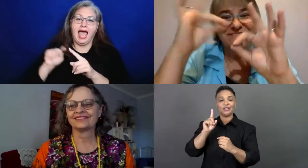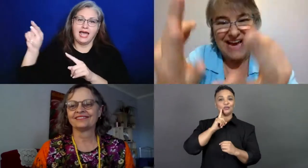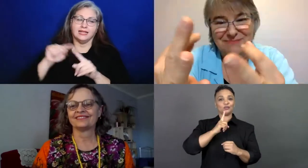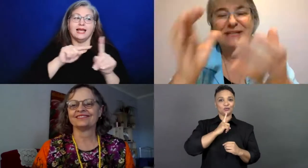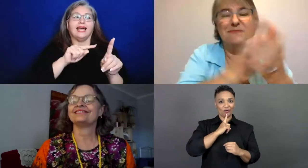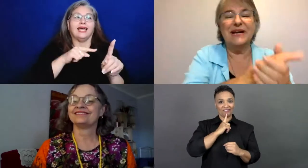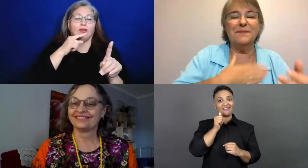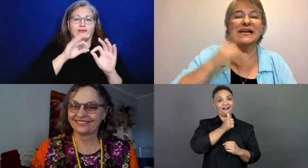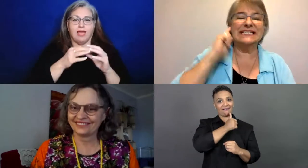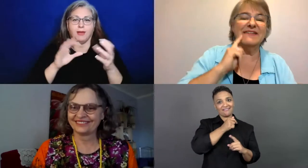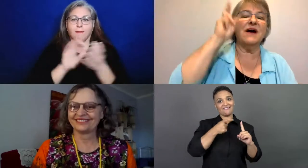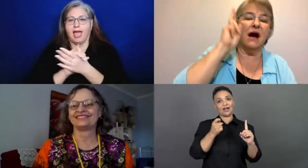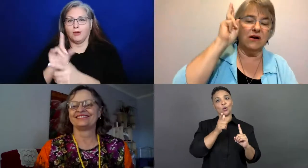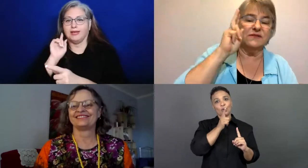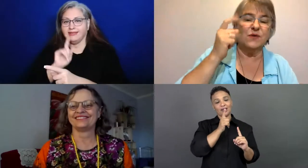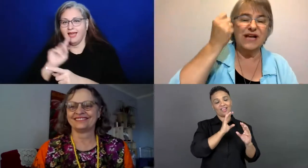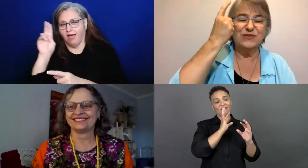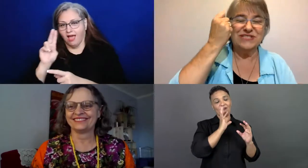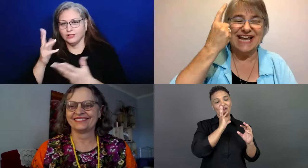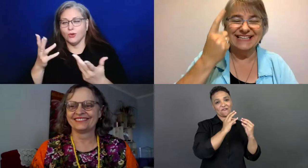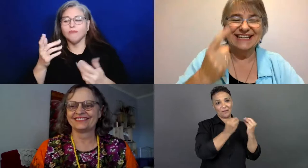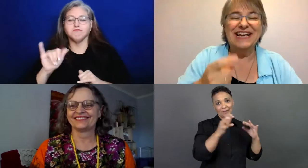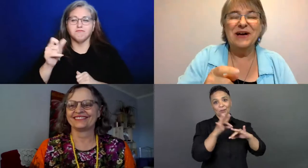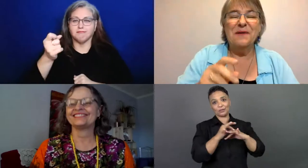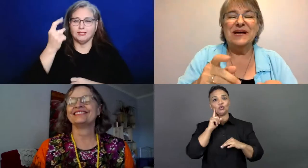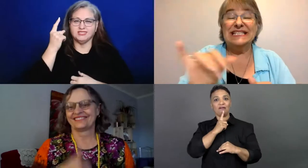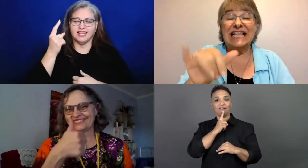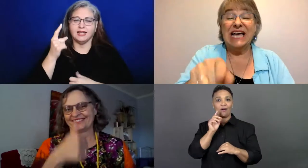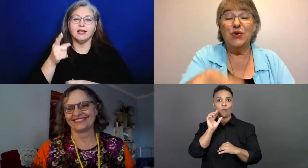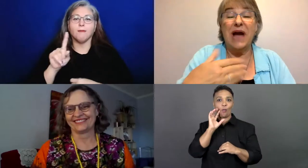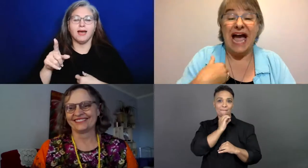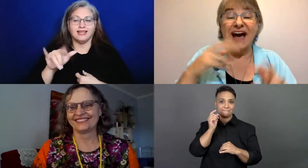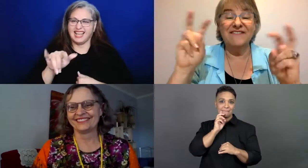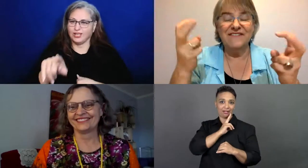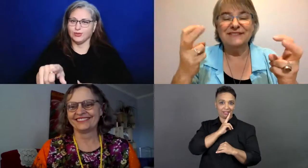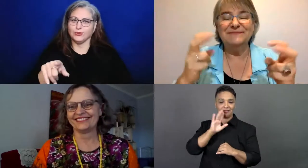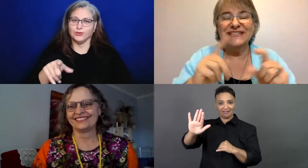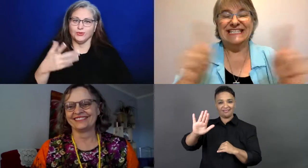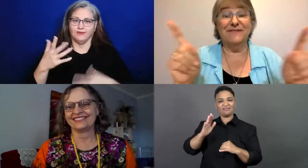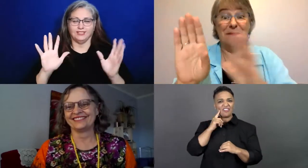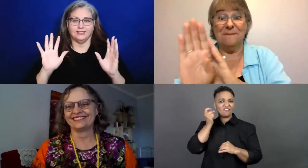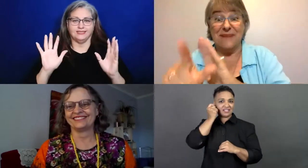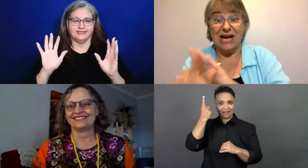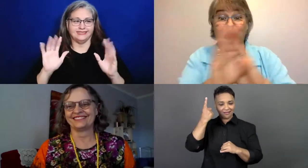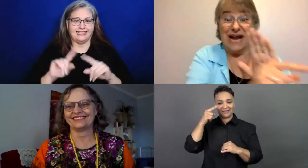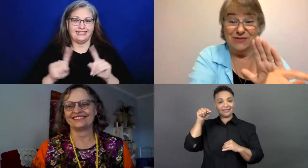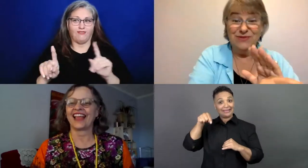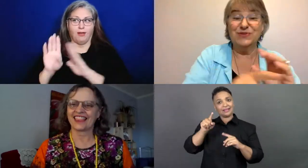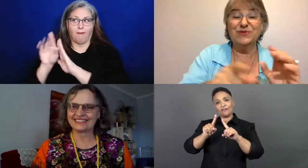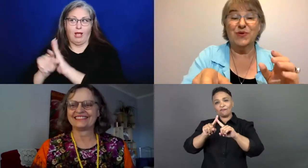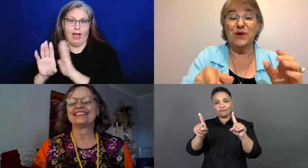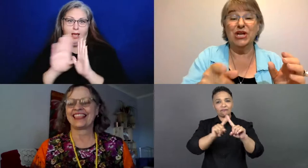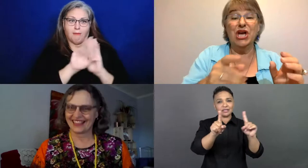hearing family married my deaf uncle. So I understand, but it's like you have different